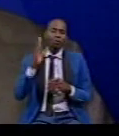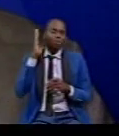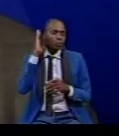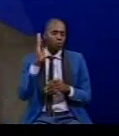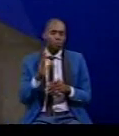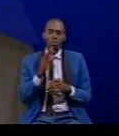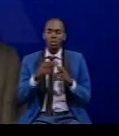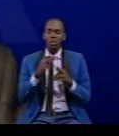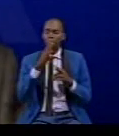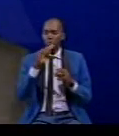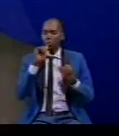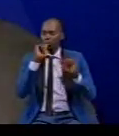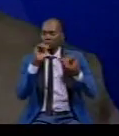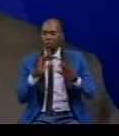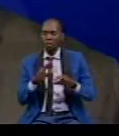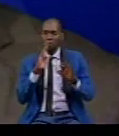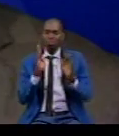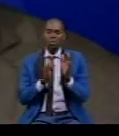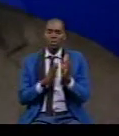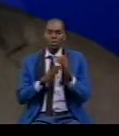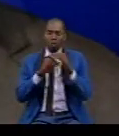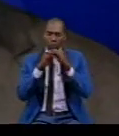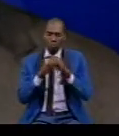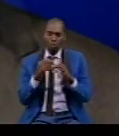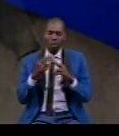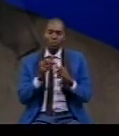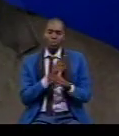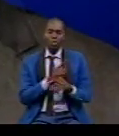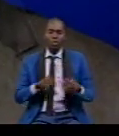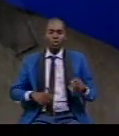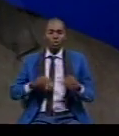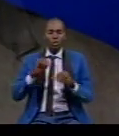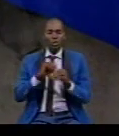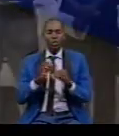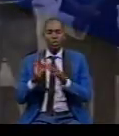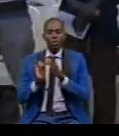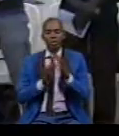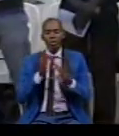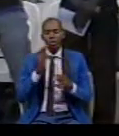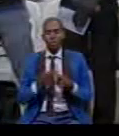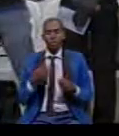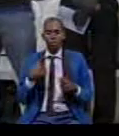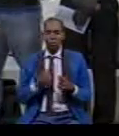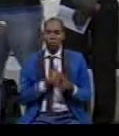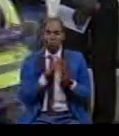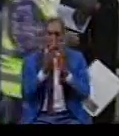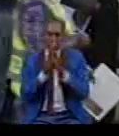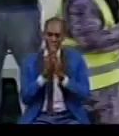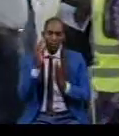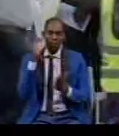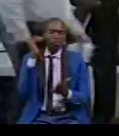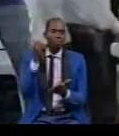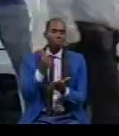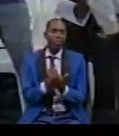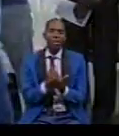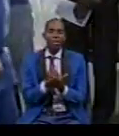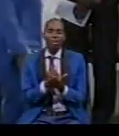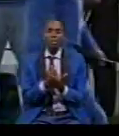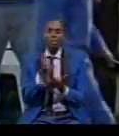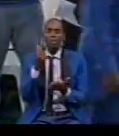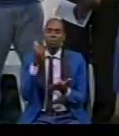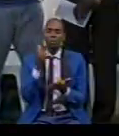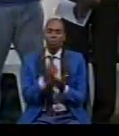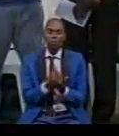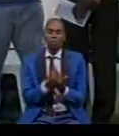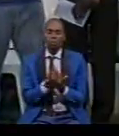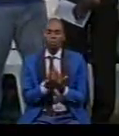the earth, buried that thing there, and covered it up. They cover their sin.